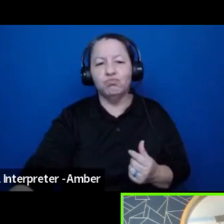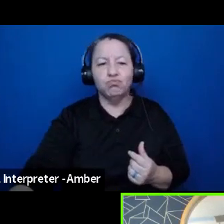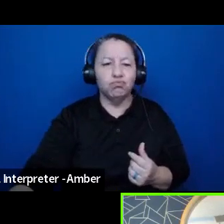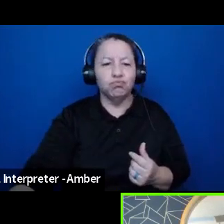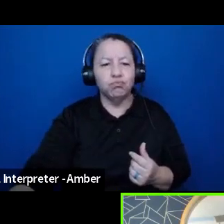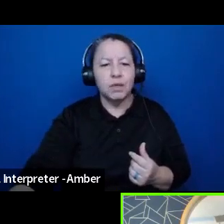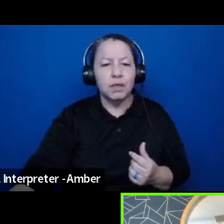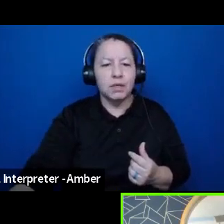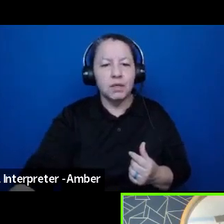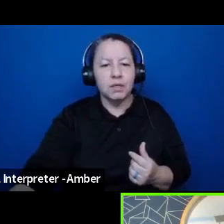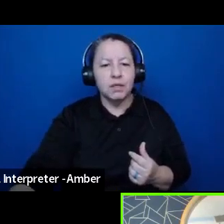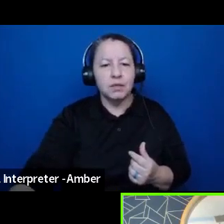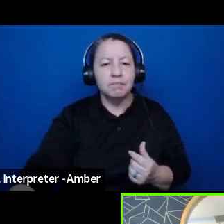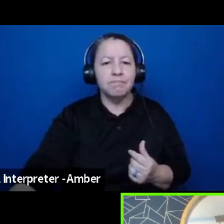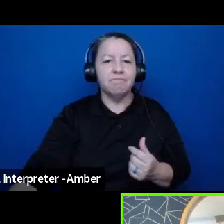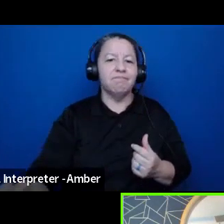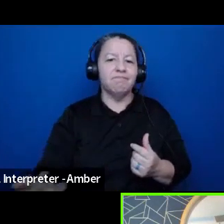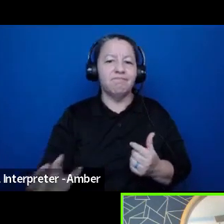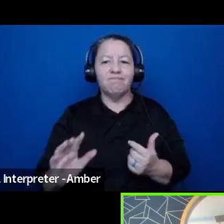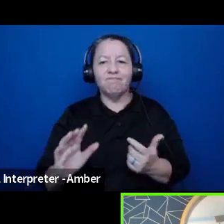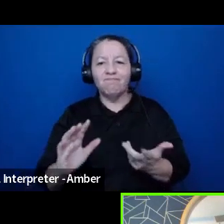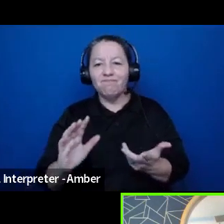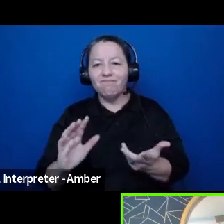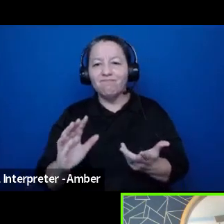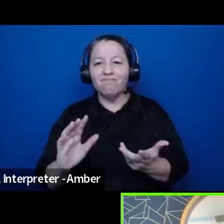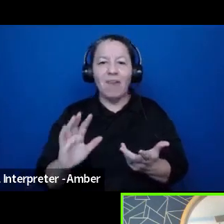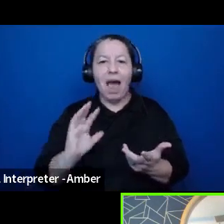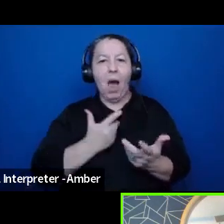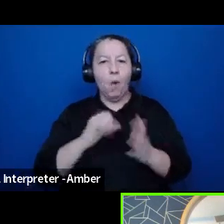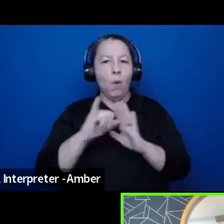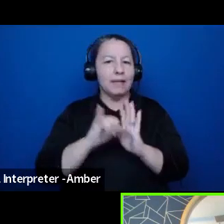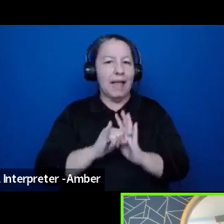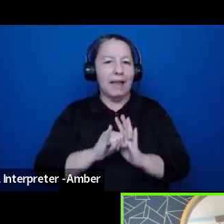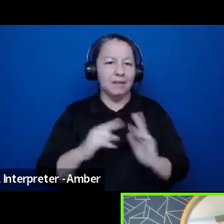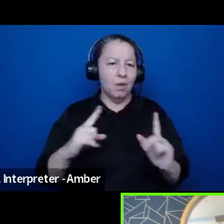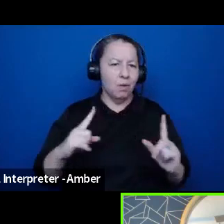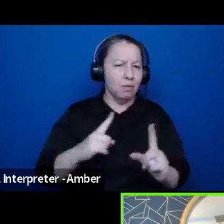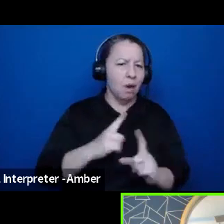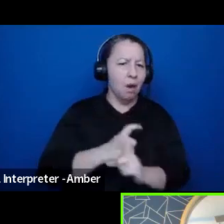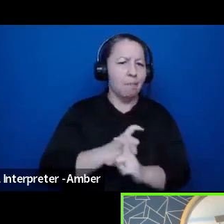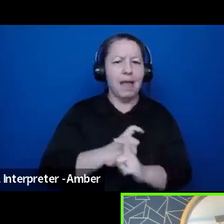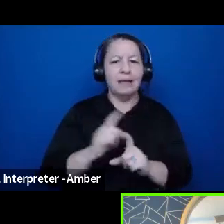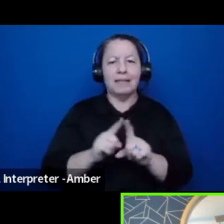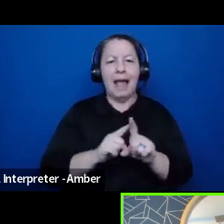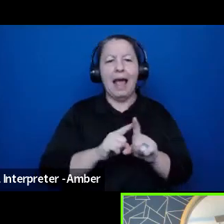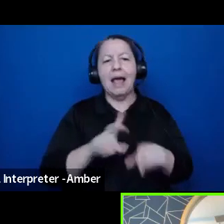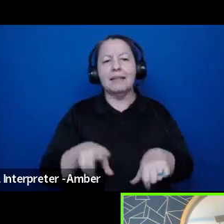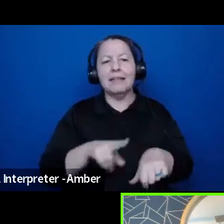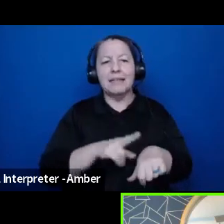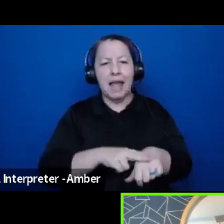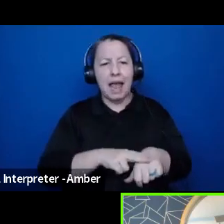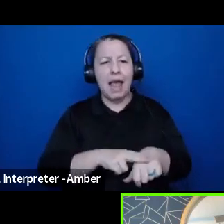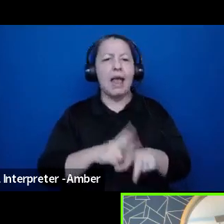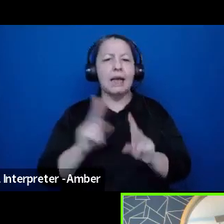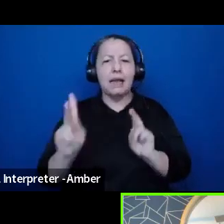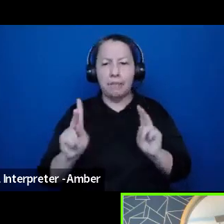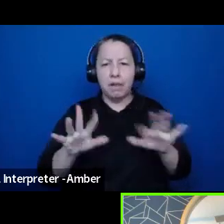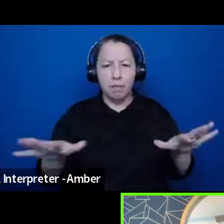of, you know, our identities as Native people, and, you know, I think we're like the only